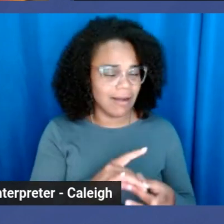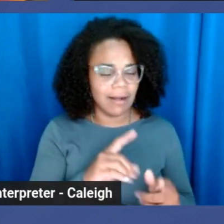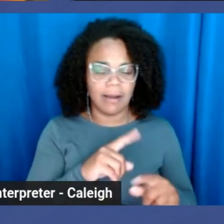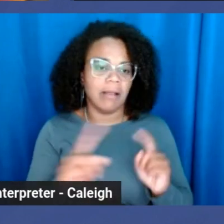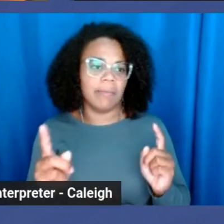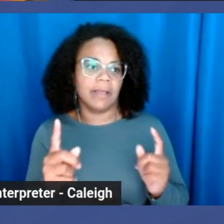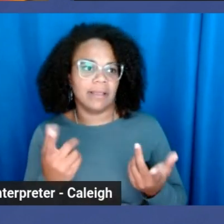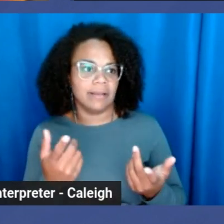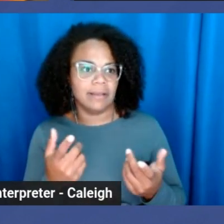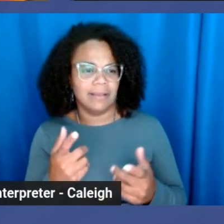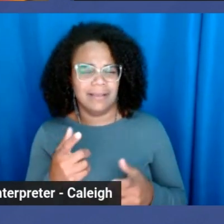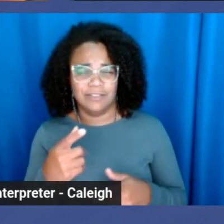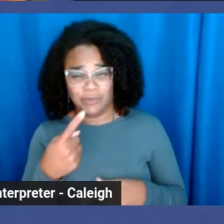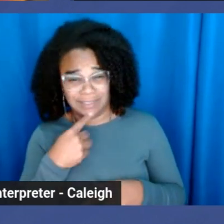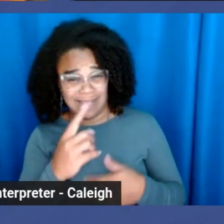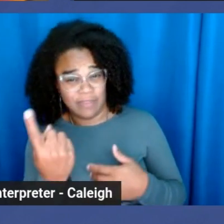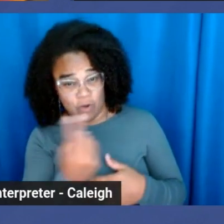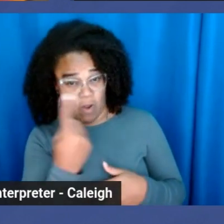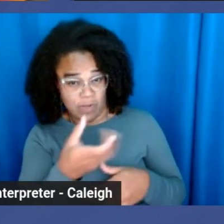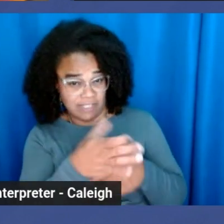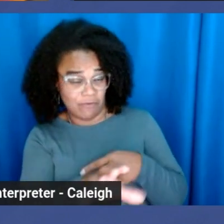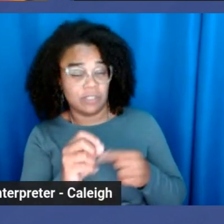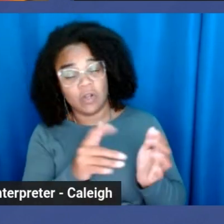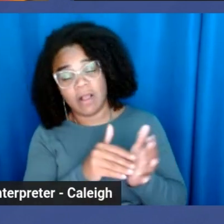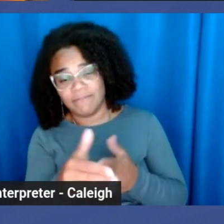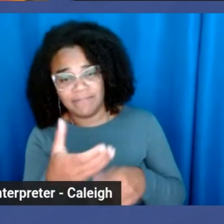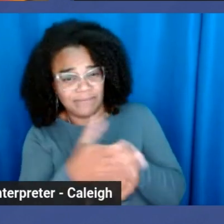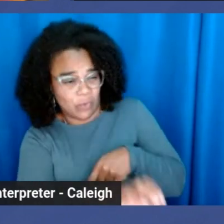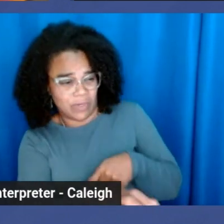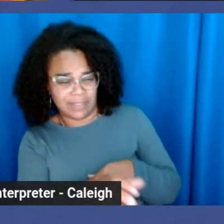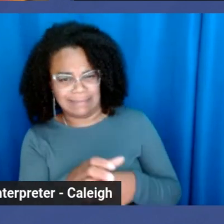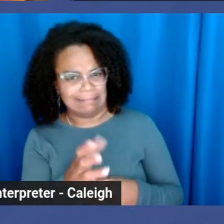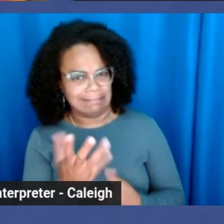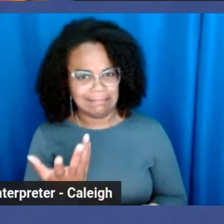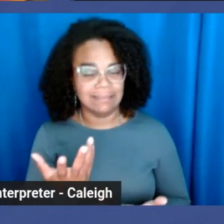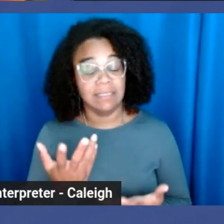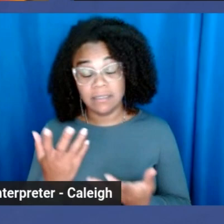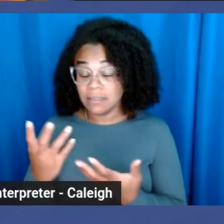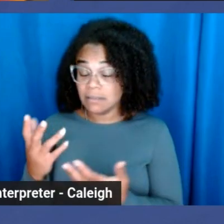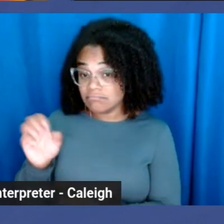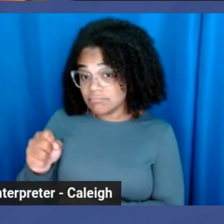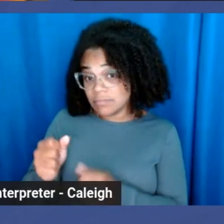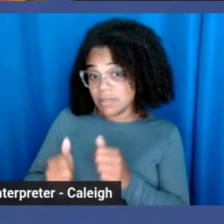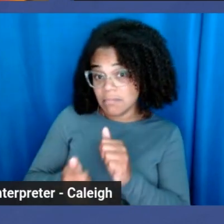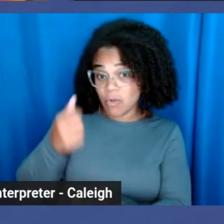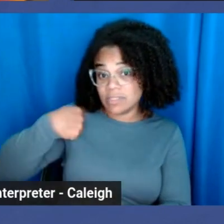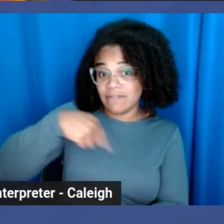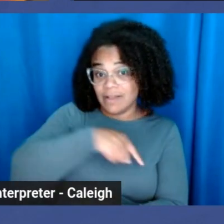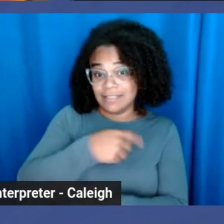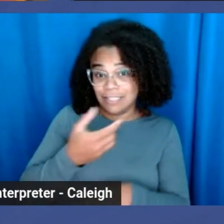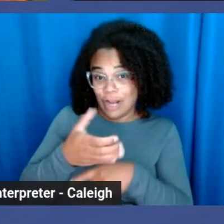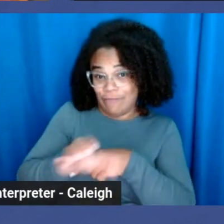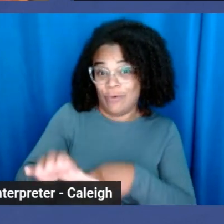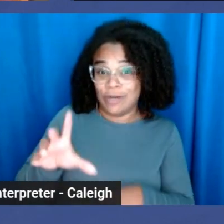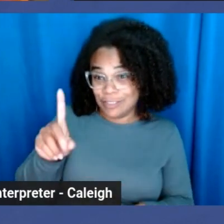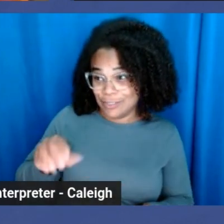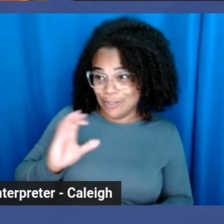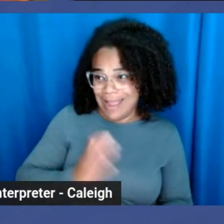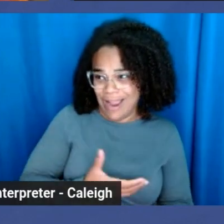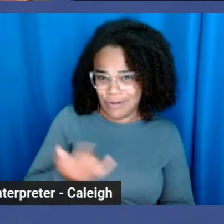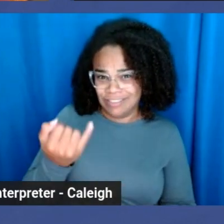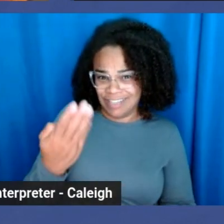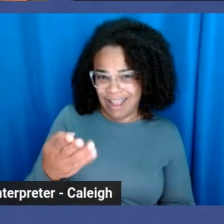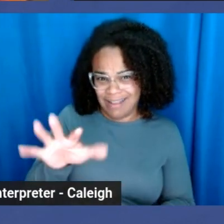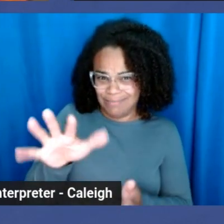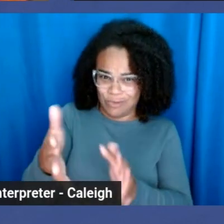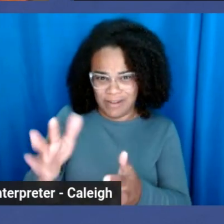always forced or often forced. It is true to say that most of us are forced to do their job in some way out